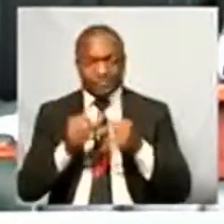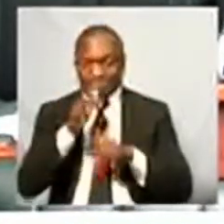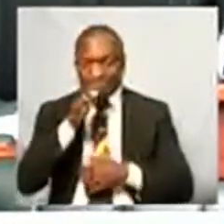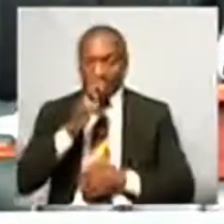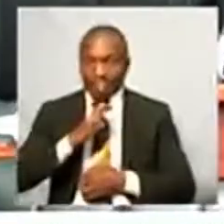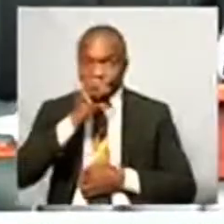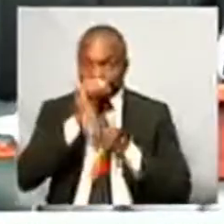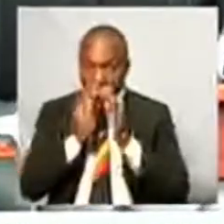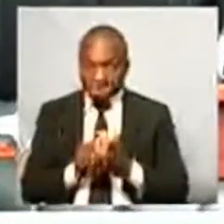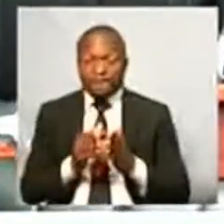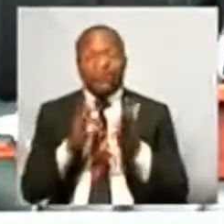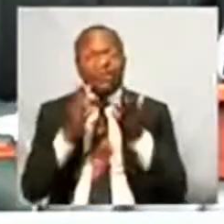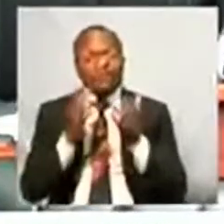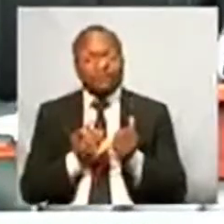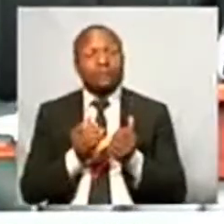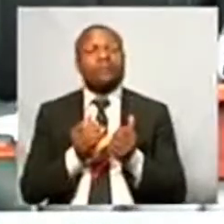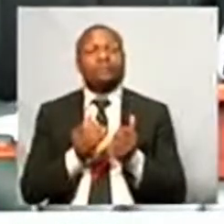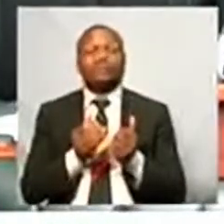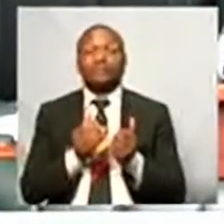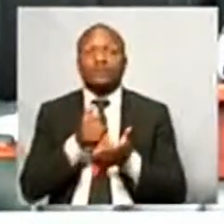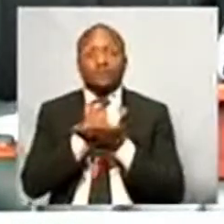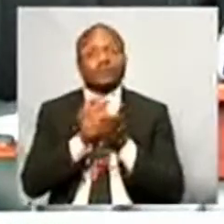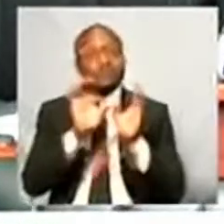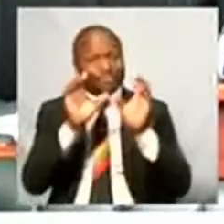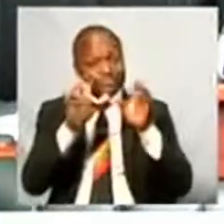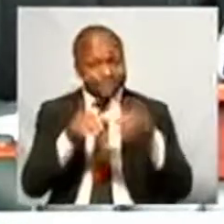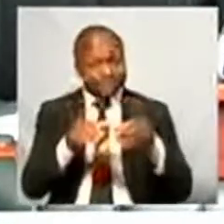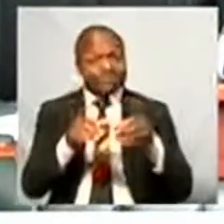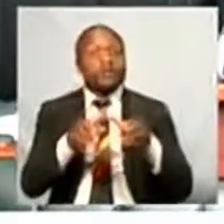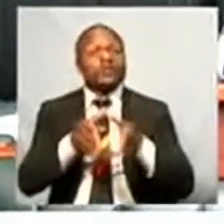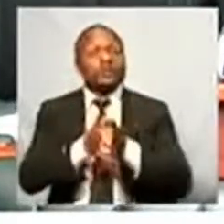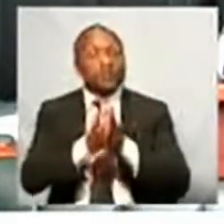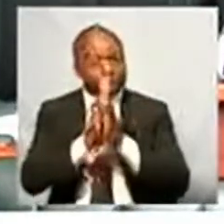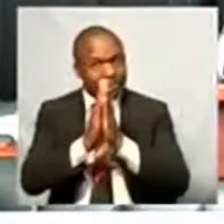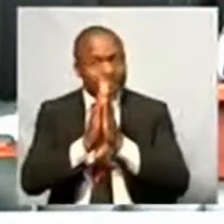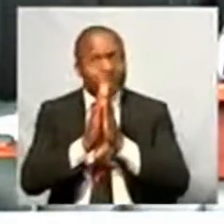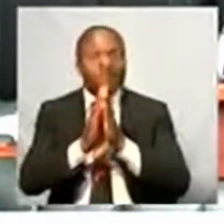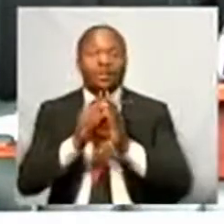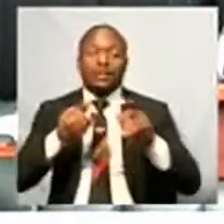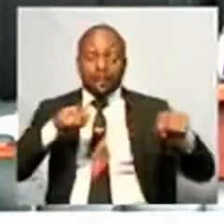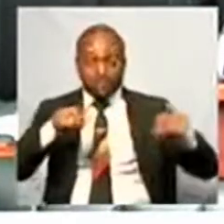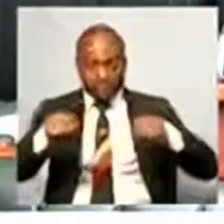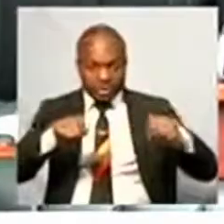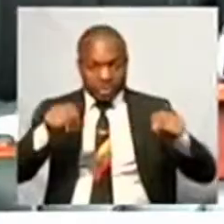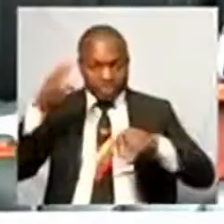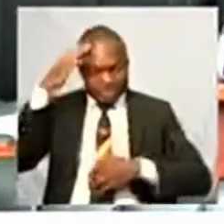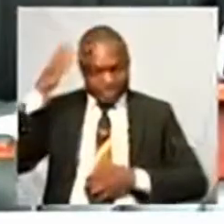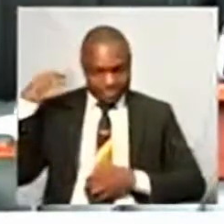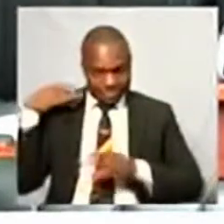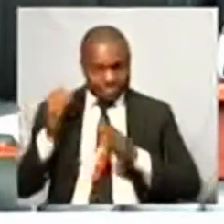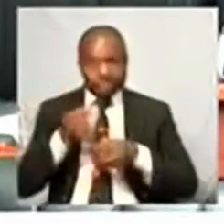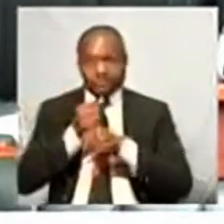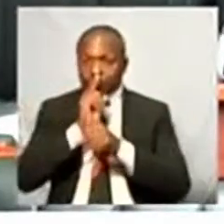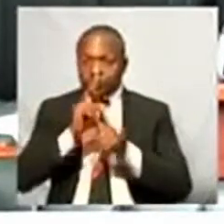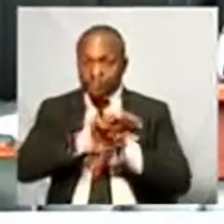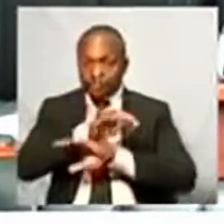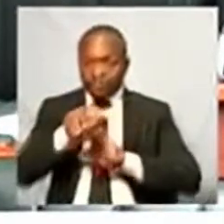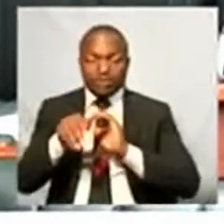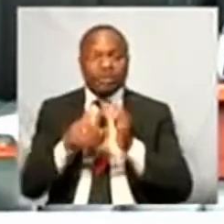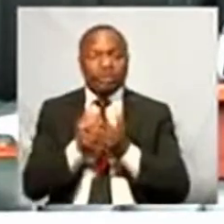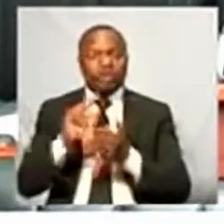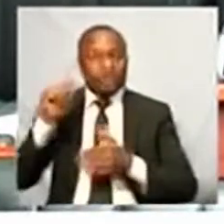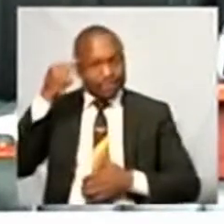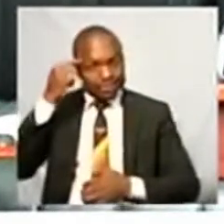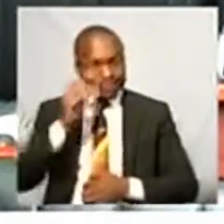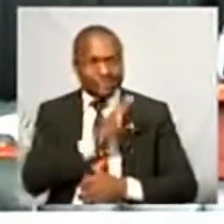Speaker, I wish on behalf of the committee to urge all controlling officers to ensure that all statutory